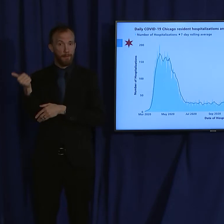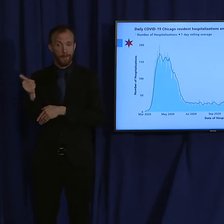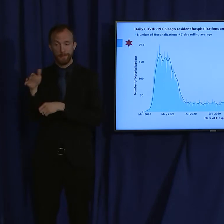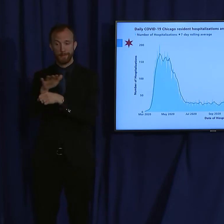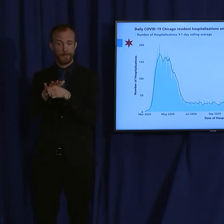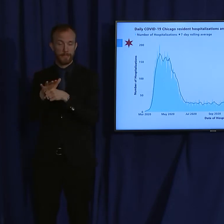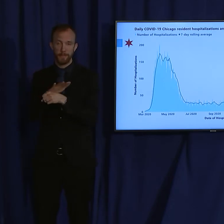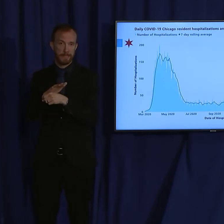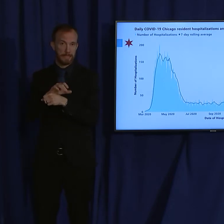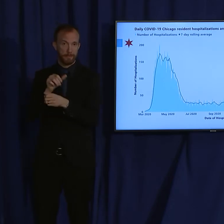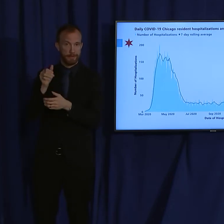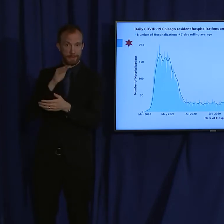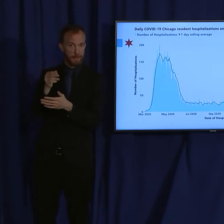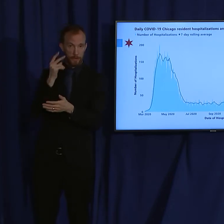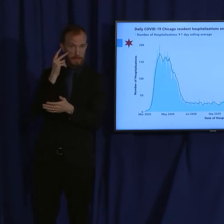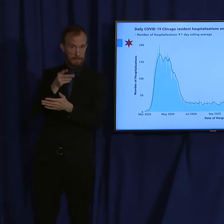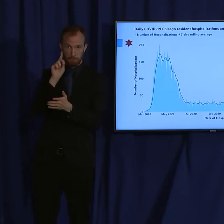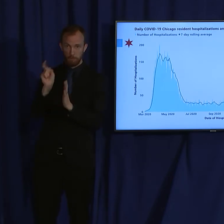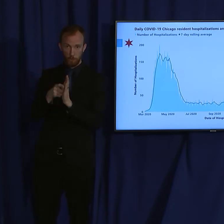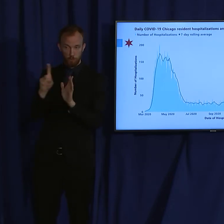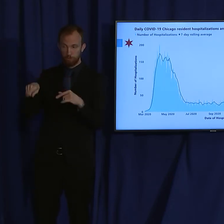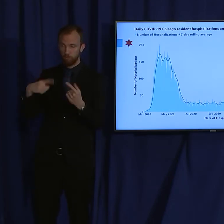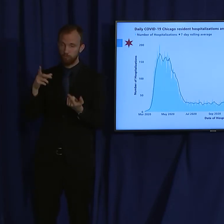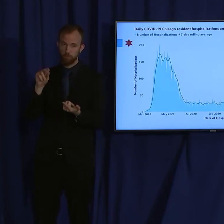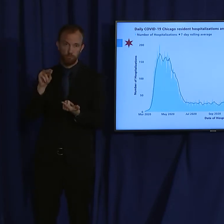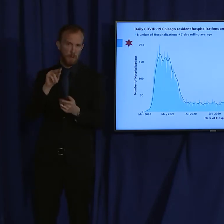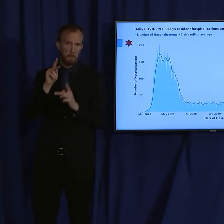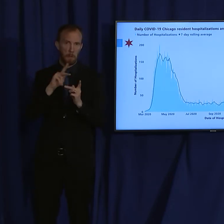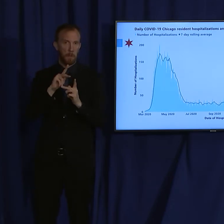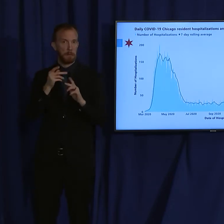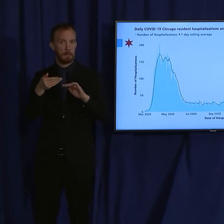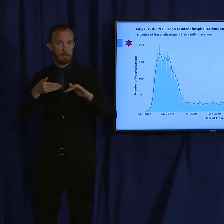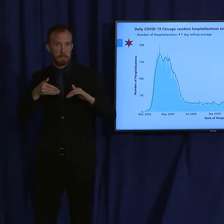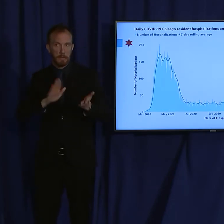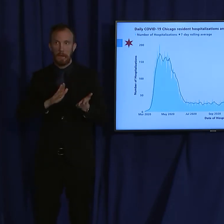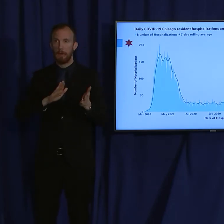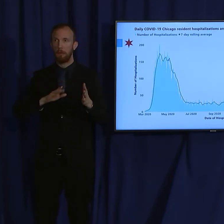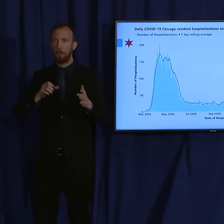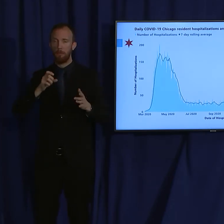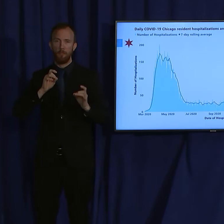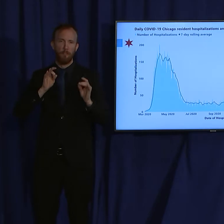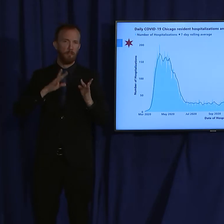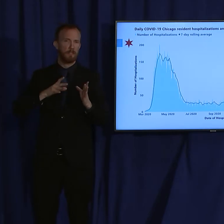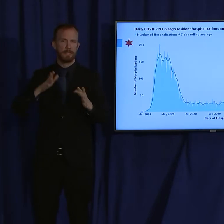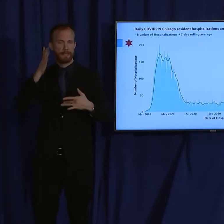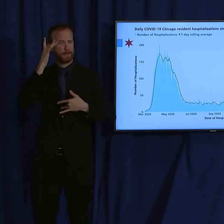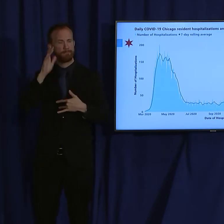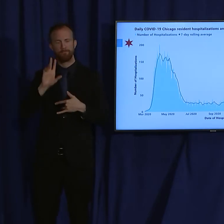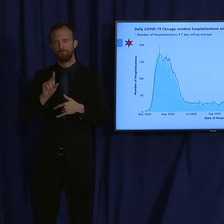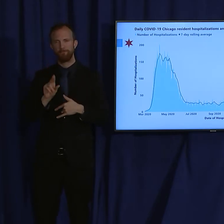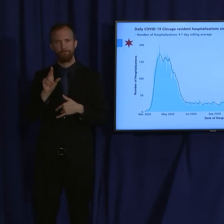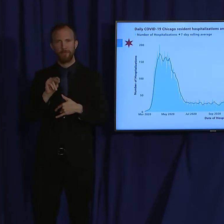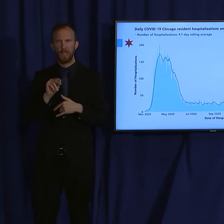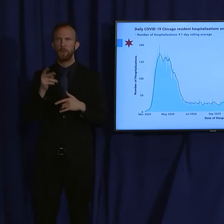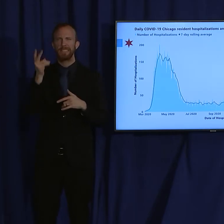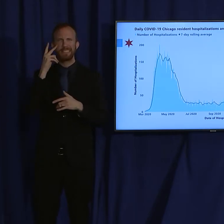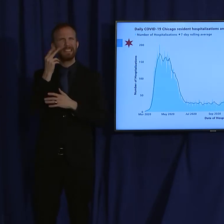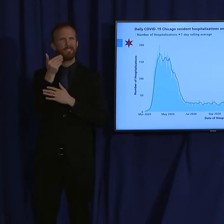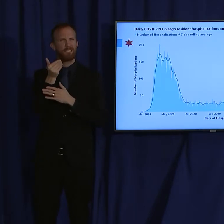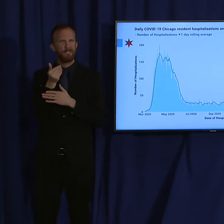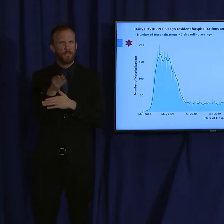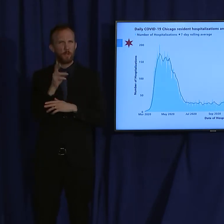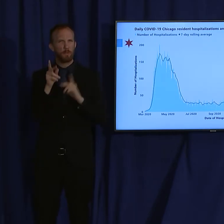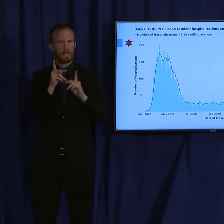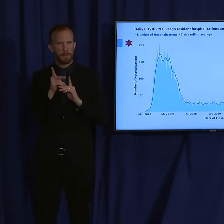or dying from COVID. There have been a few examples of that across the state, but broadly, these vaccines remain very